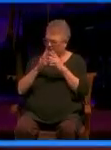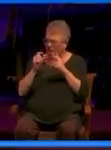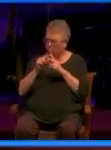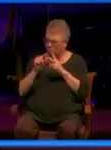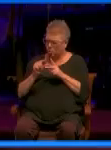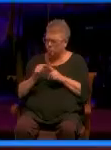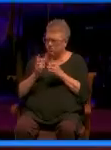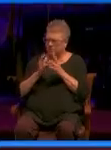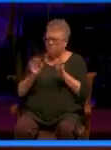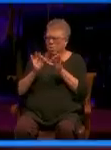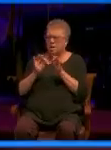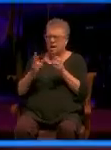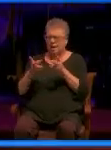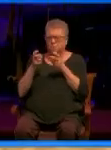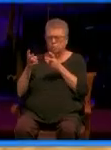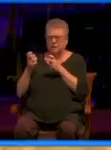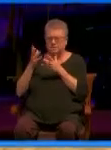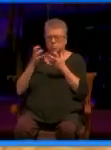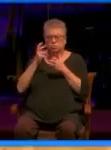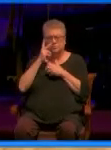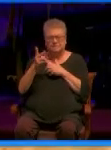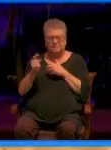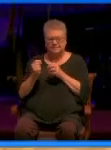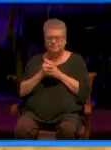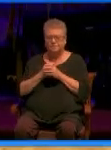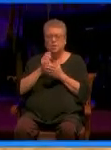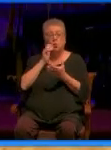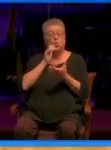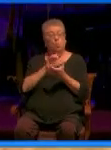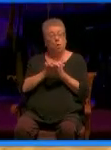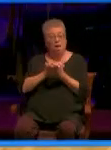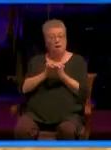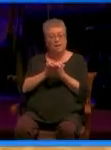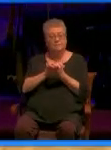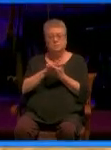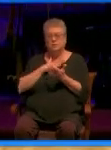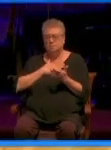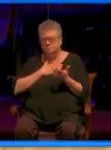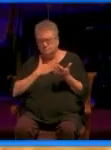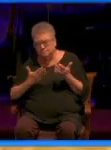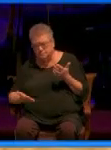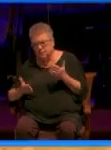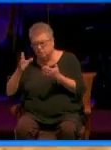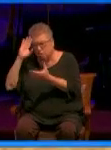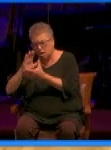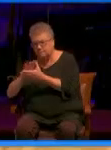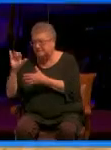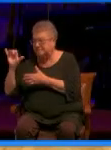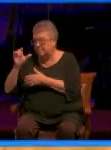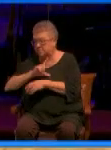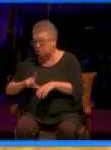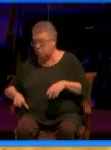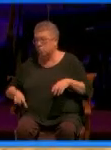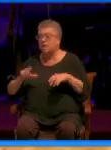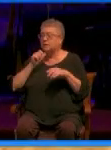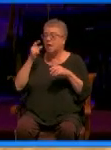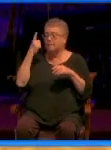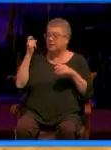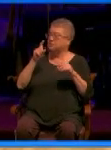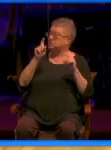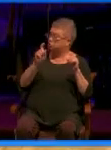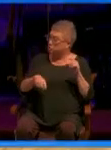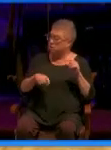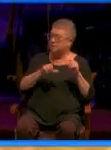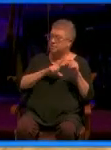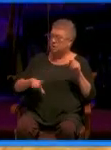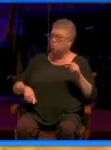just parts of it because I want you to see it. It says, wives, submit to your husbands as to the Lord, not because he deserves it, but because the Lord